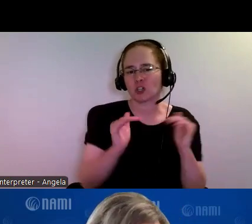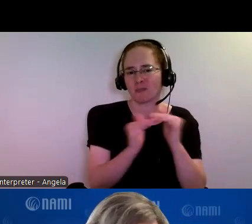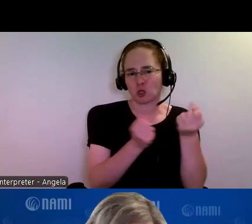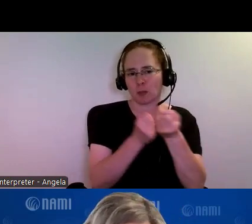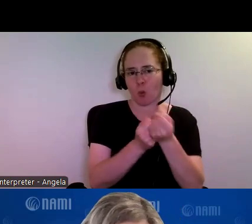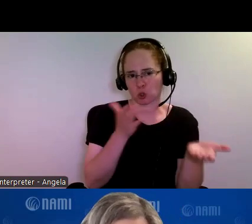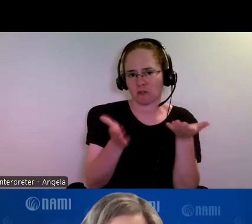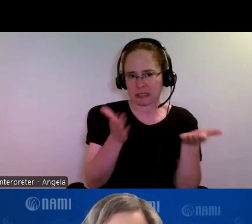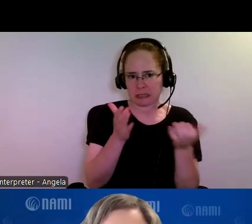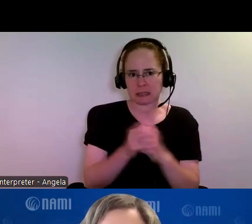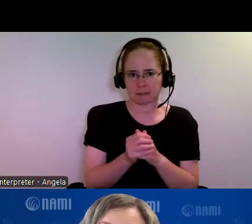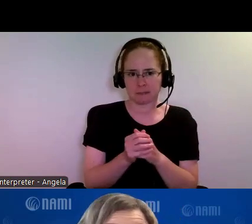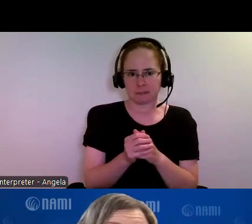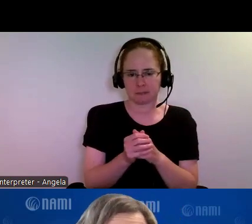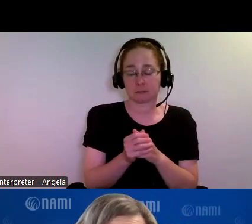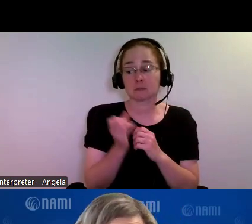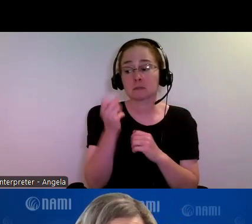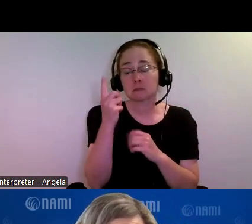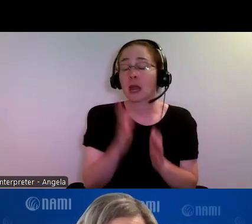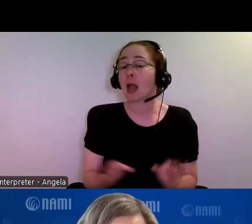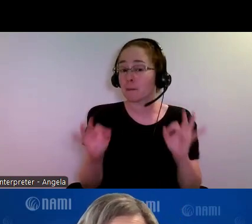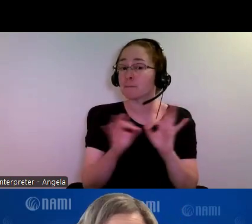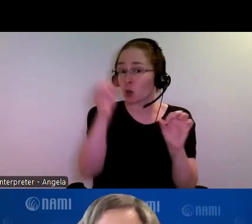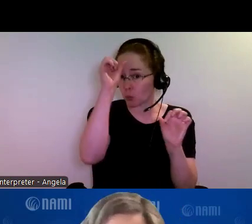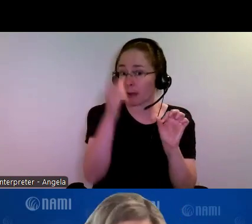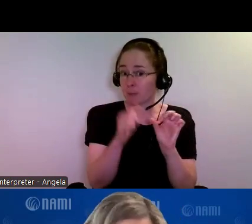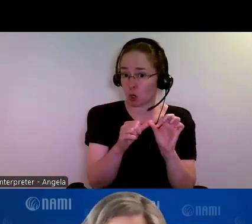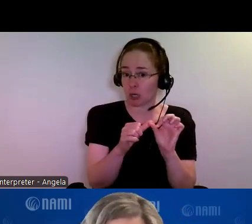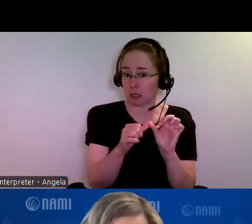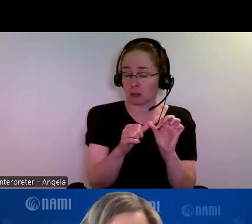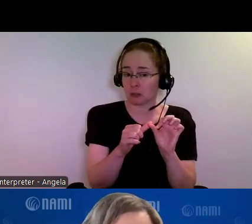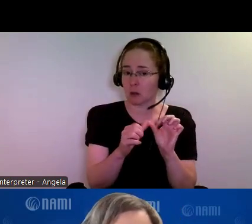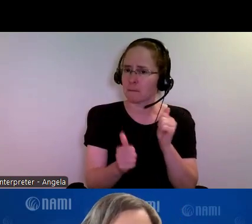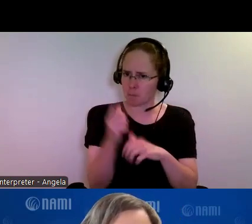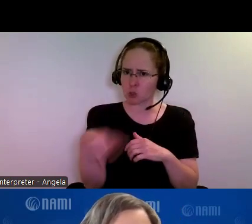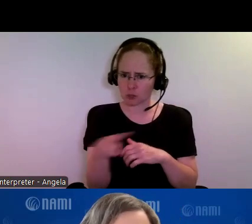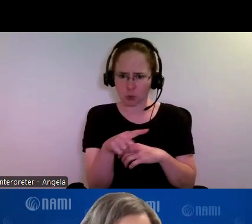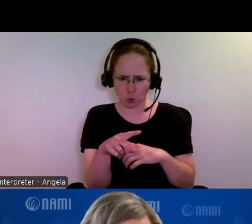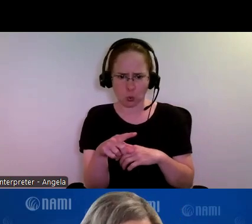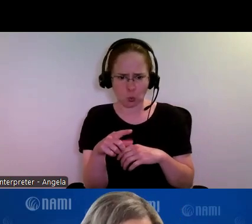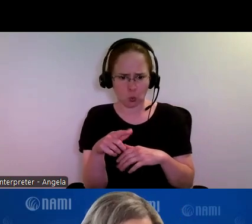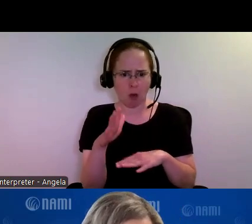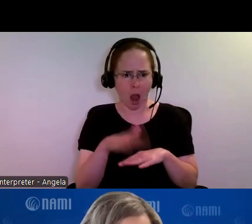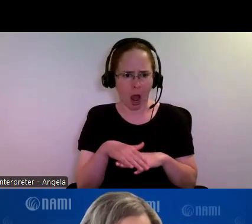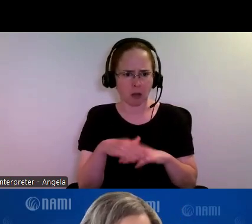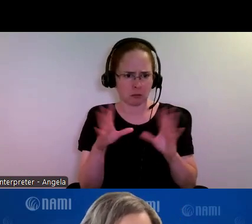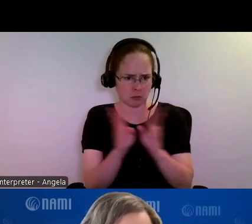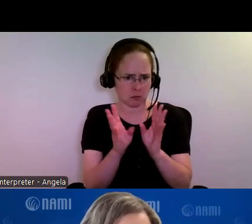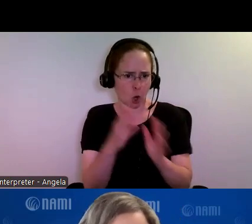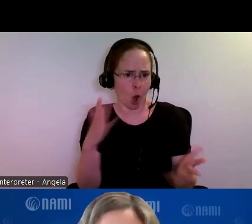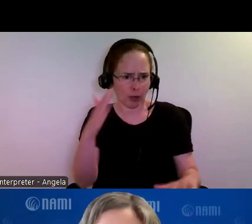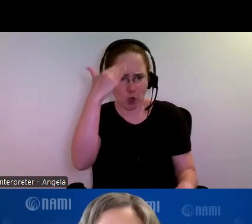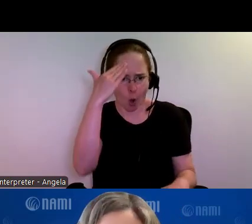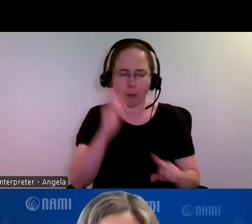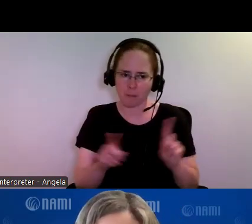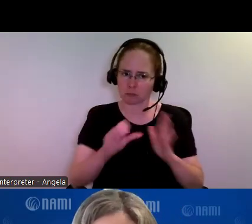support services. It is important to remember, and I'm sure most of you on the phone call know this, but want to make